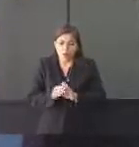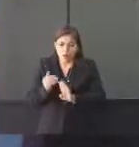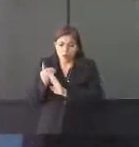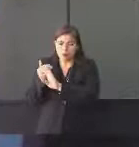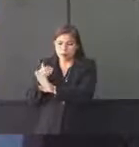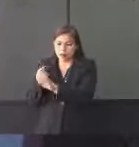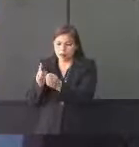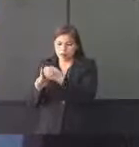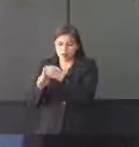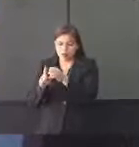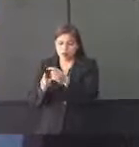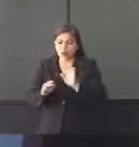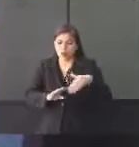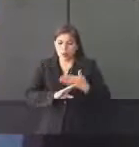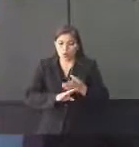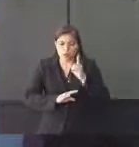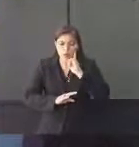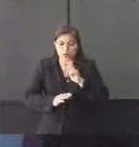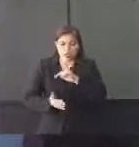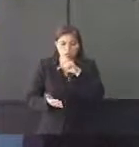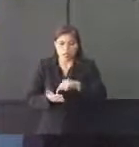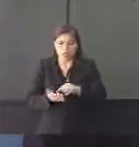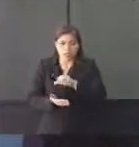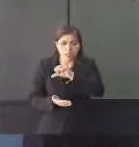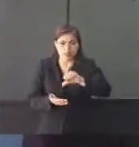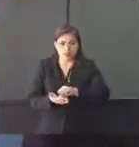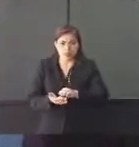how to address